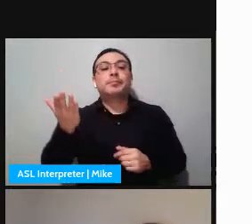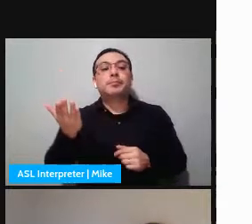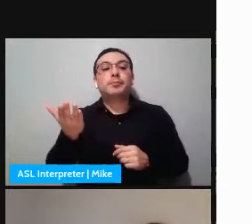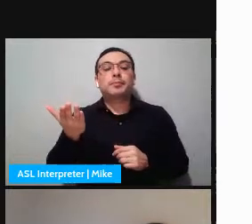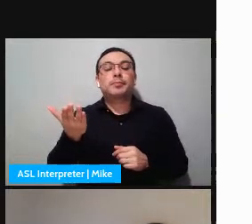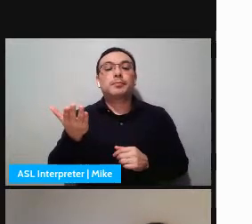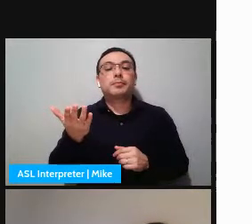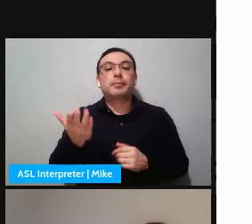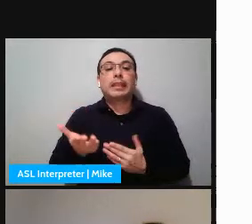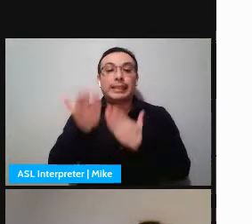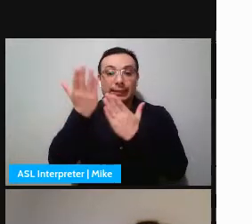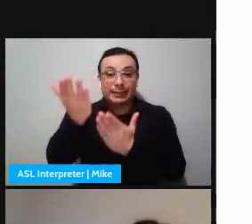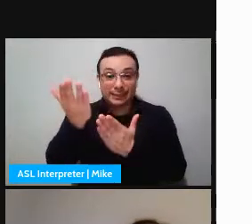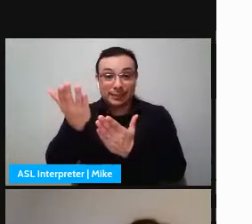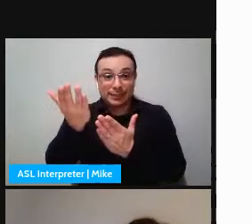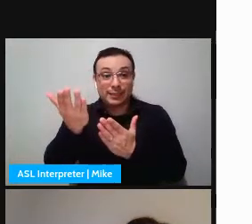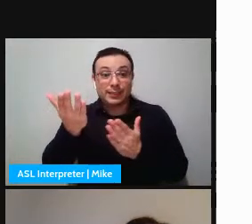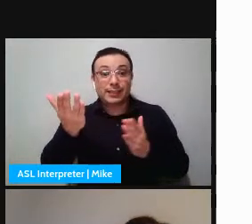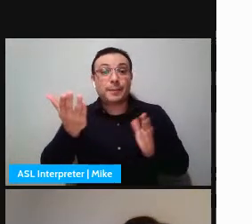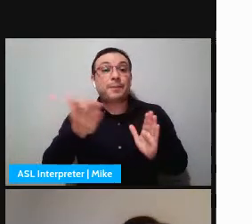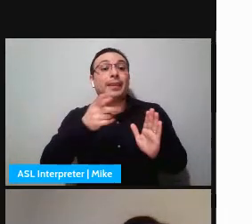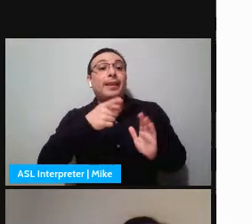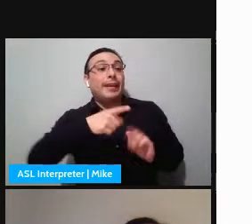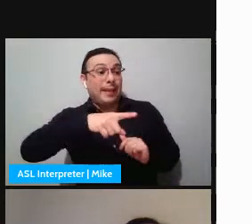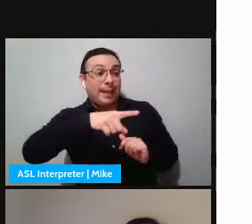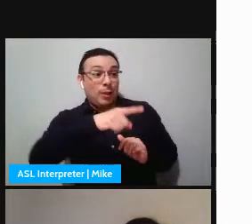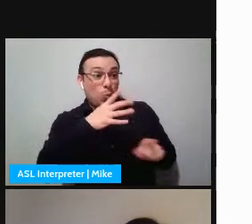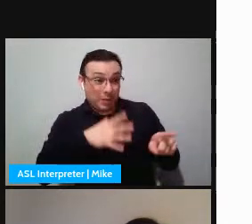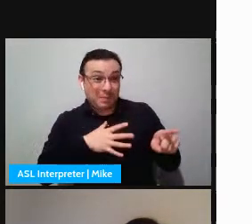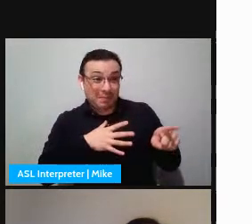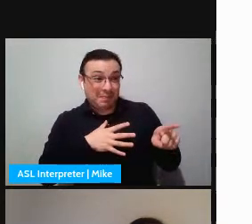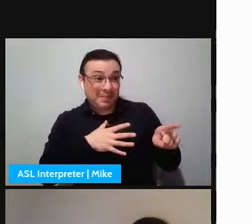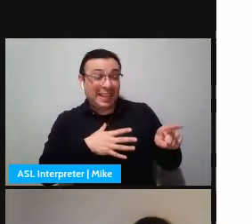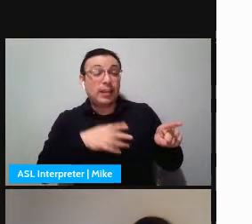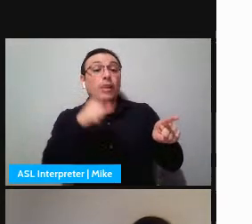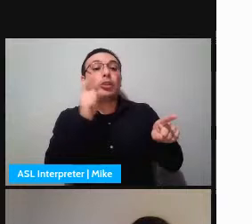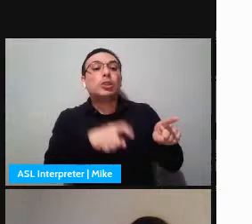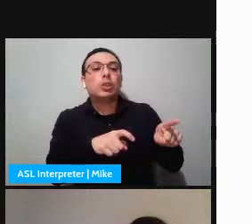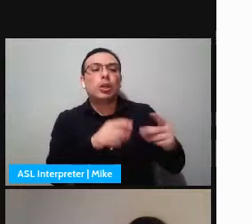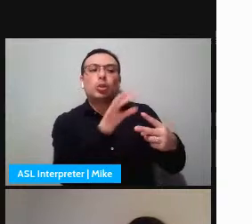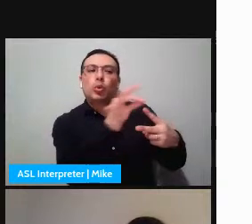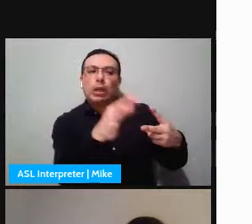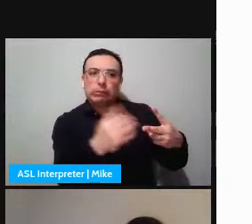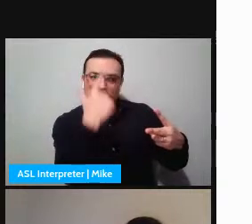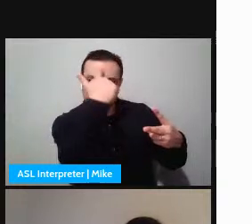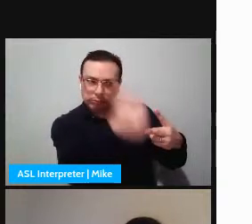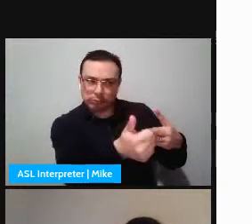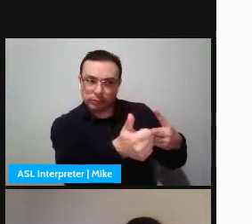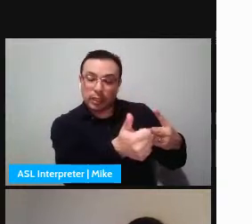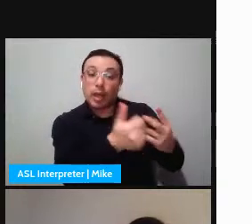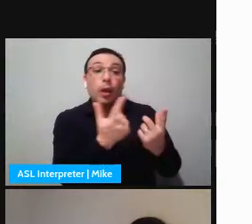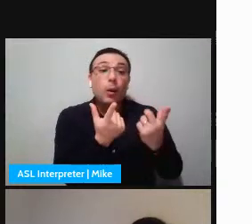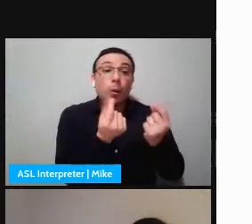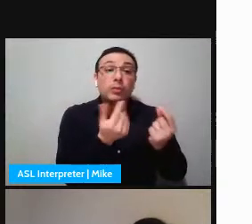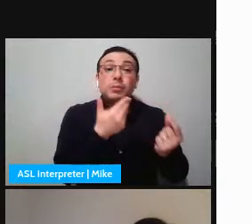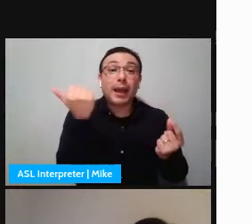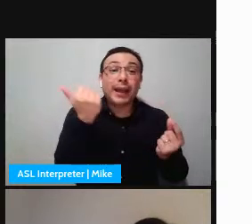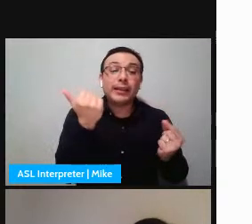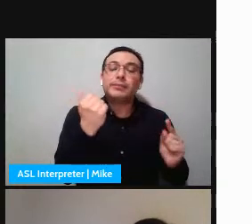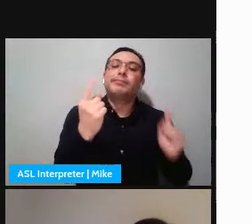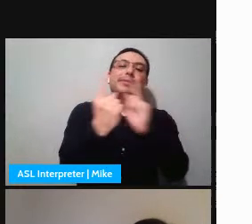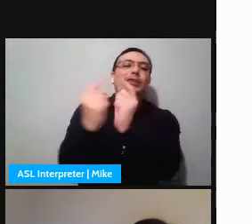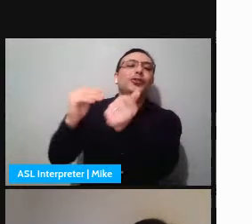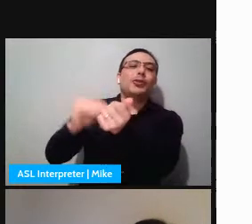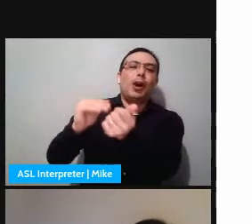is recommended to receive a vaccine have the choice to be vaccinated, and they should talk to their healthcare providers about this as well.